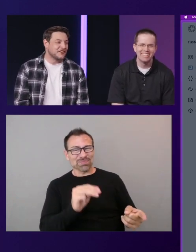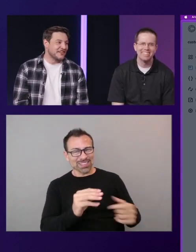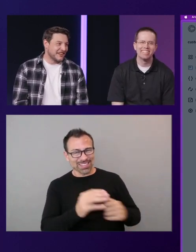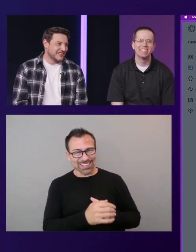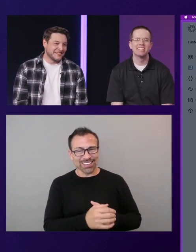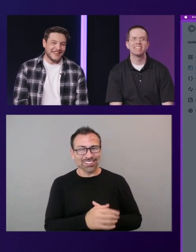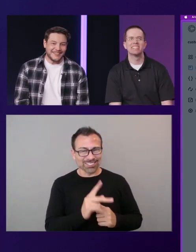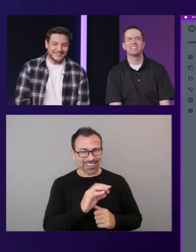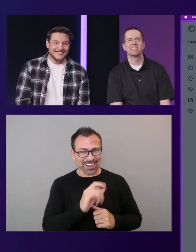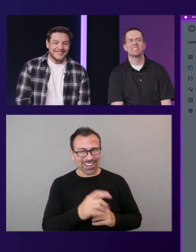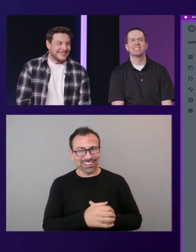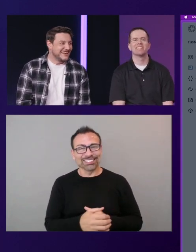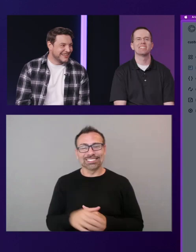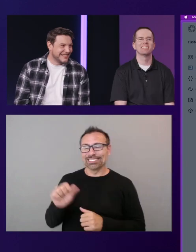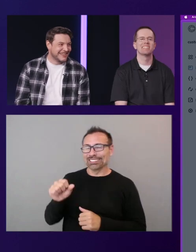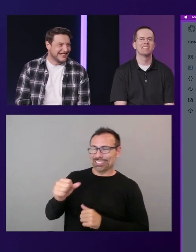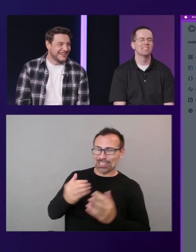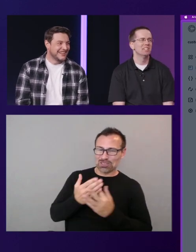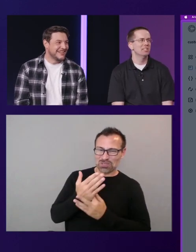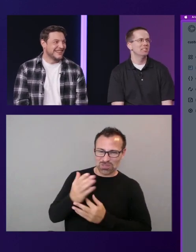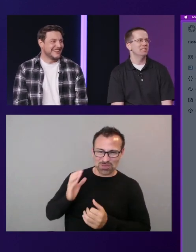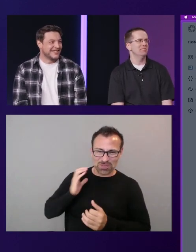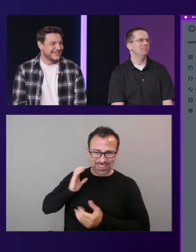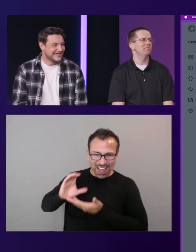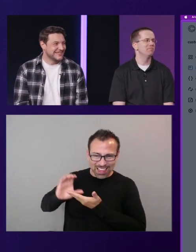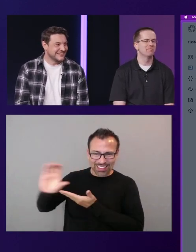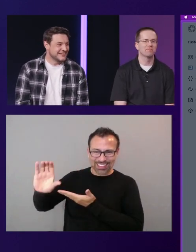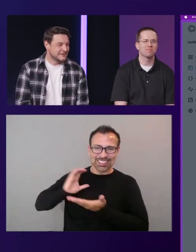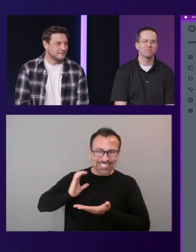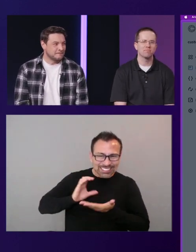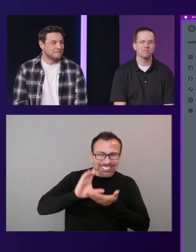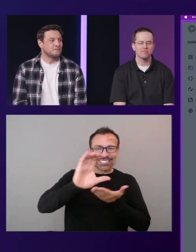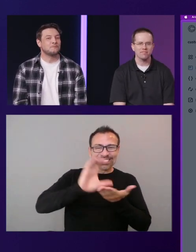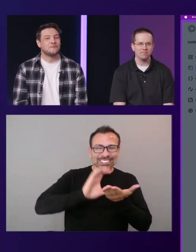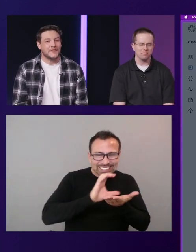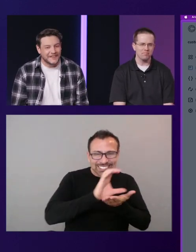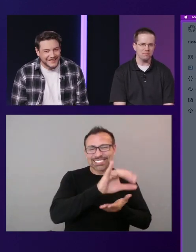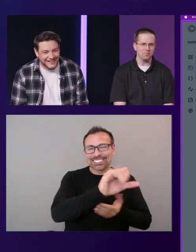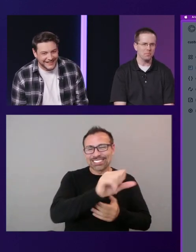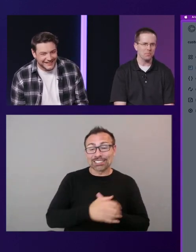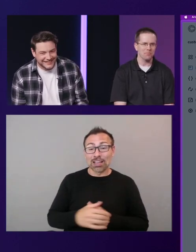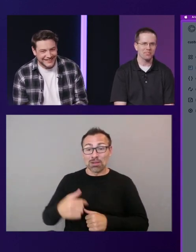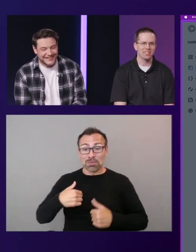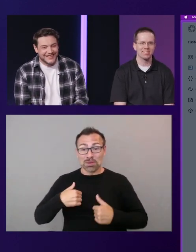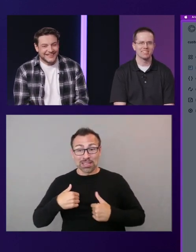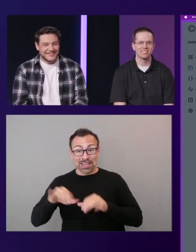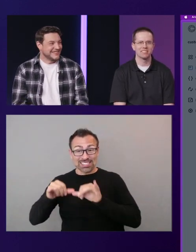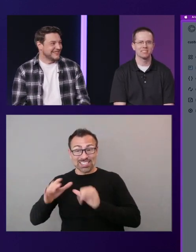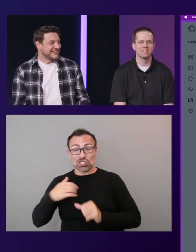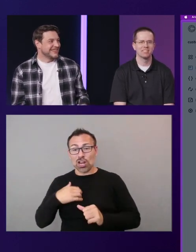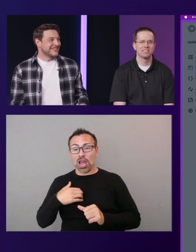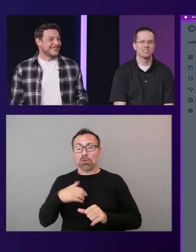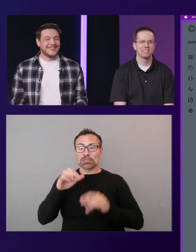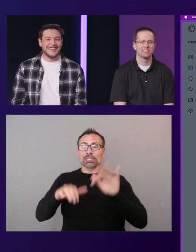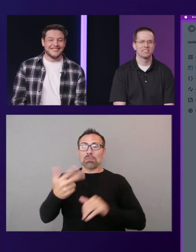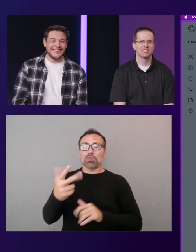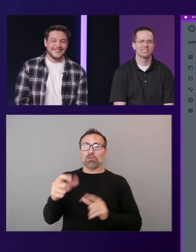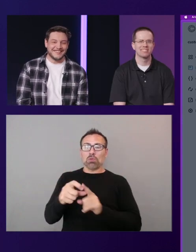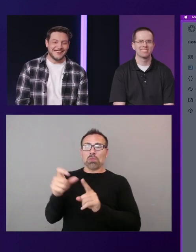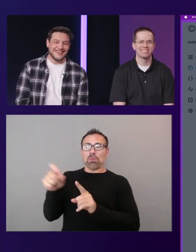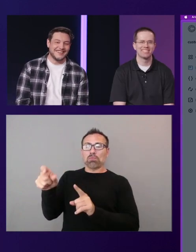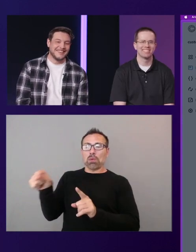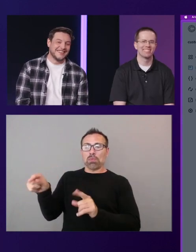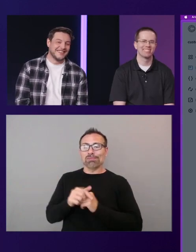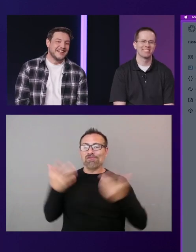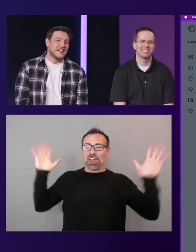I am through delegation, yes. As an engineer, I would have just written 3 words and then closed the Just wait issue. till he writes the whole user story. Yeah, that's right.